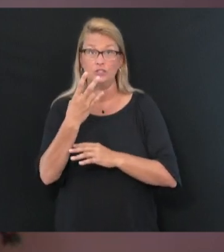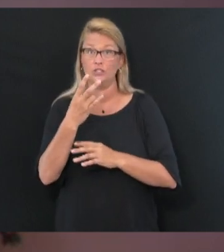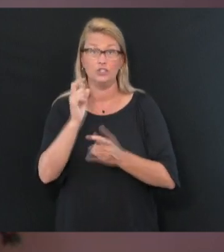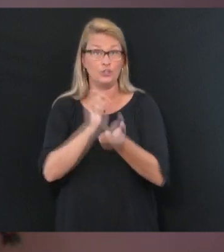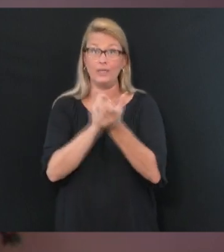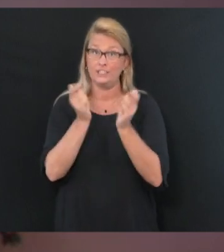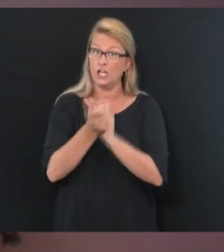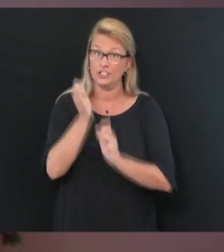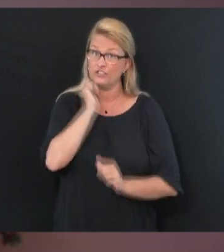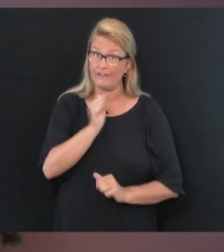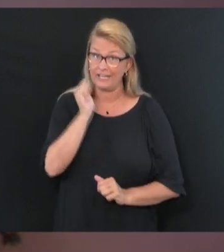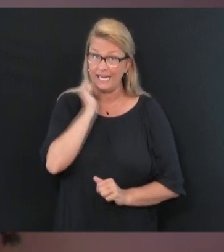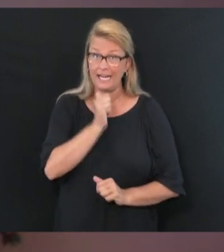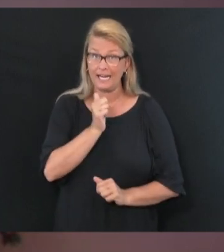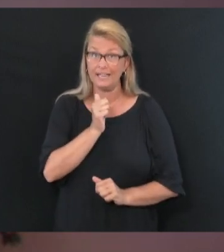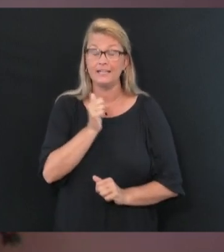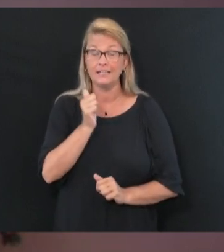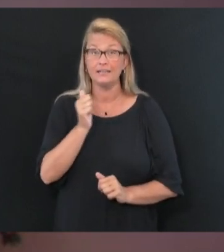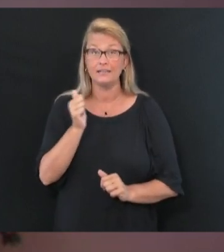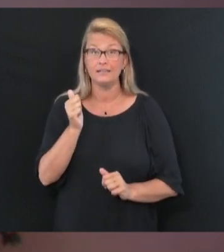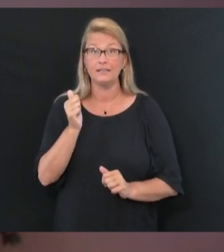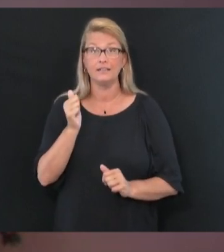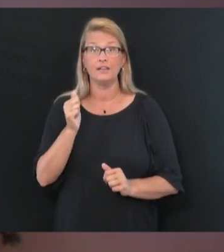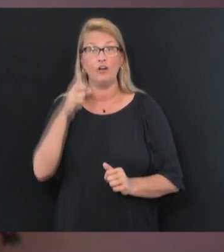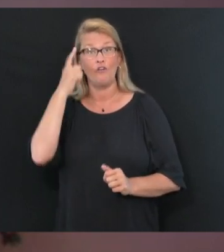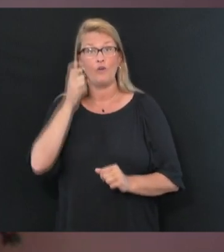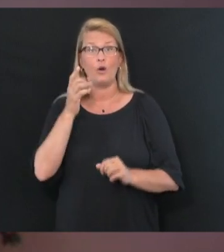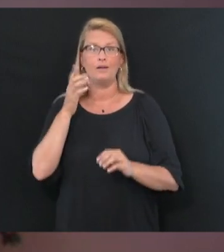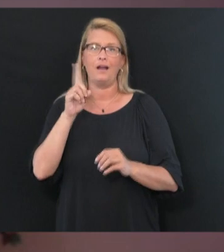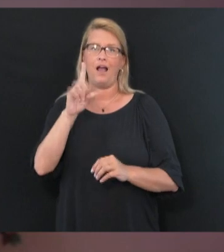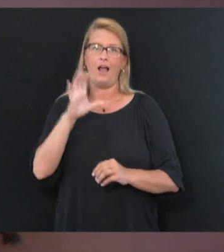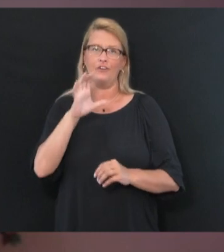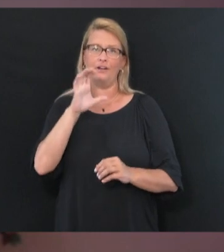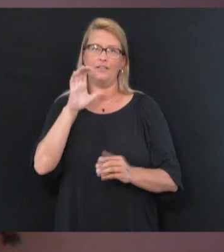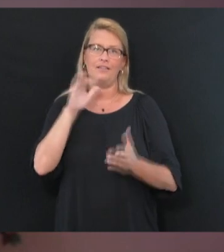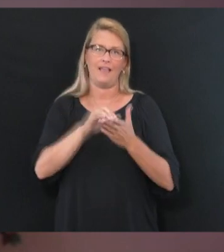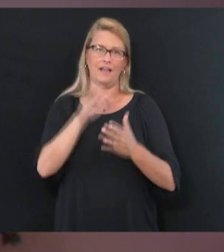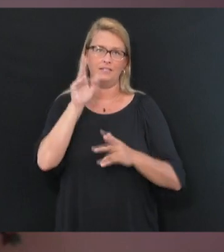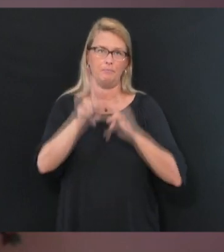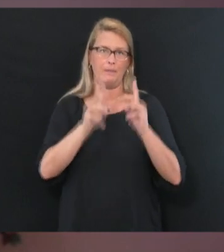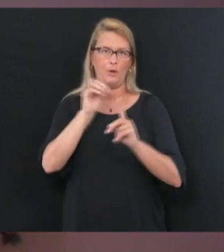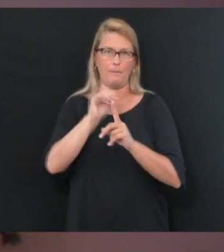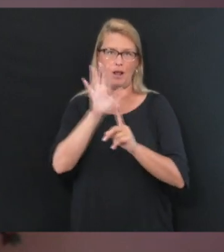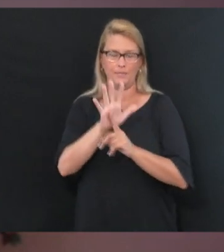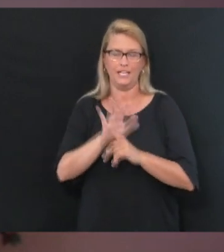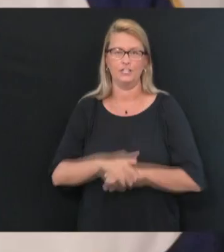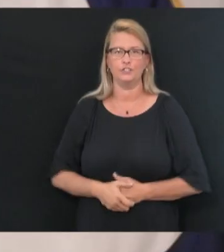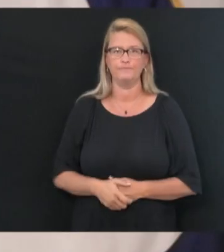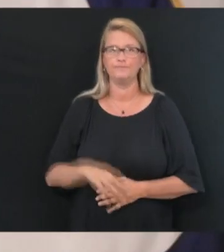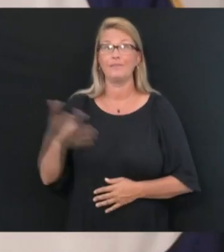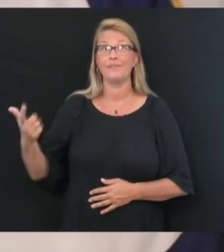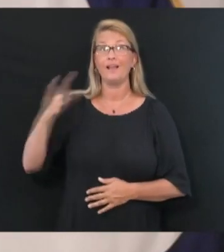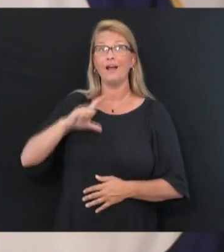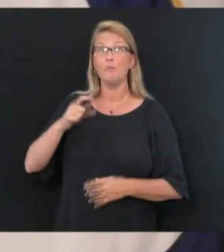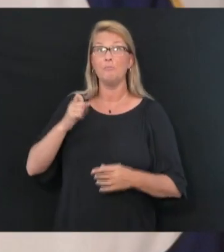day. That is corrected for 100,000 population. And Jordan, come back to me just 1 second.